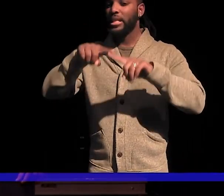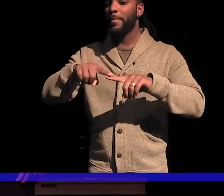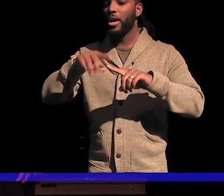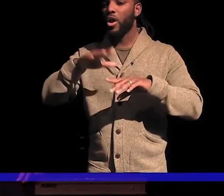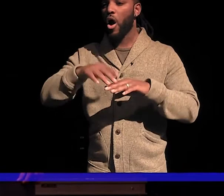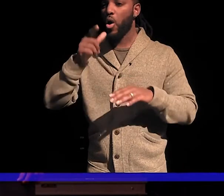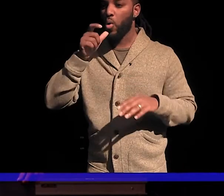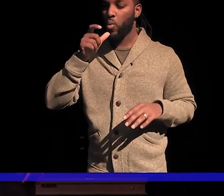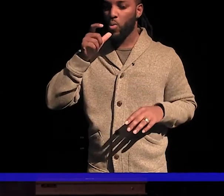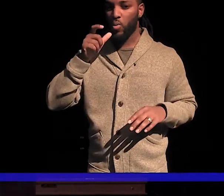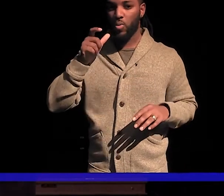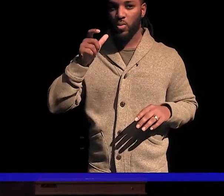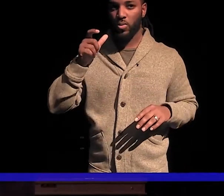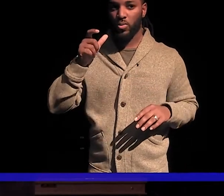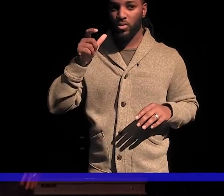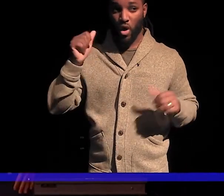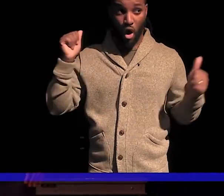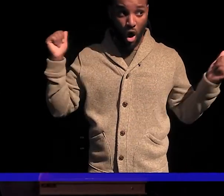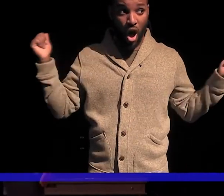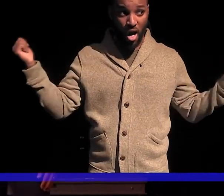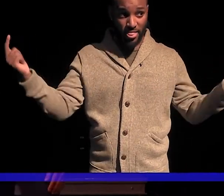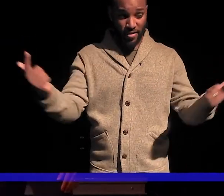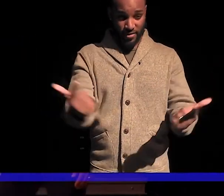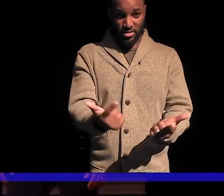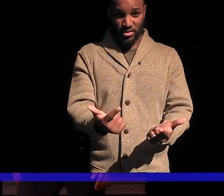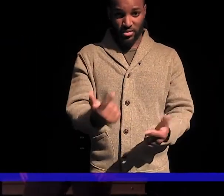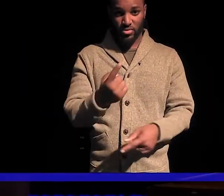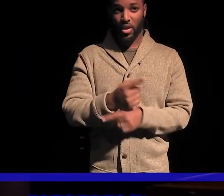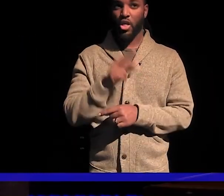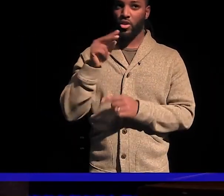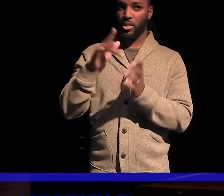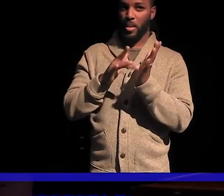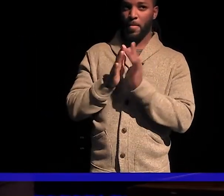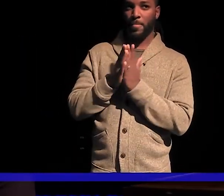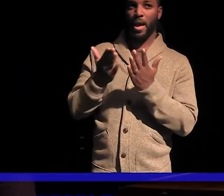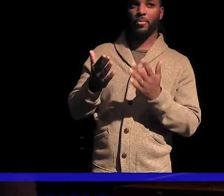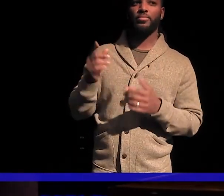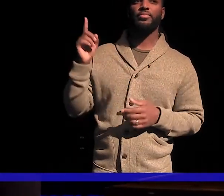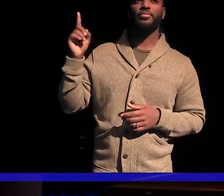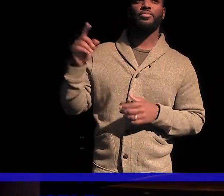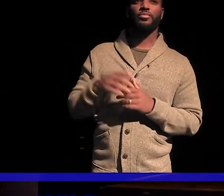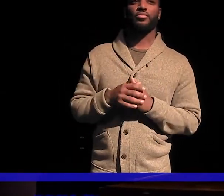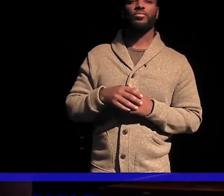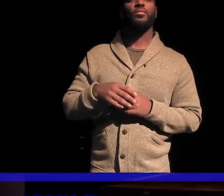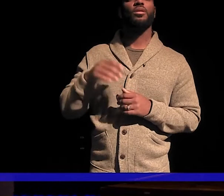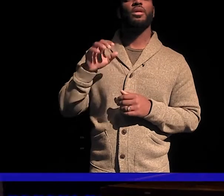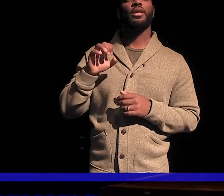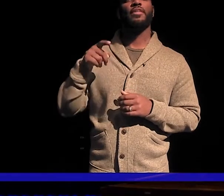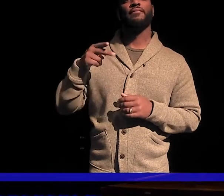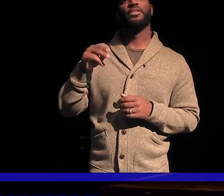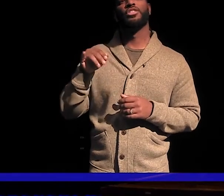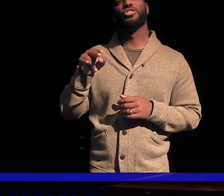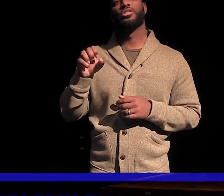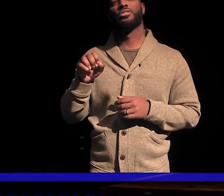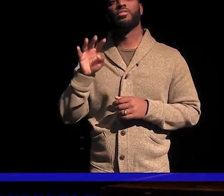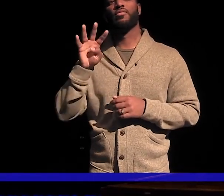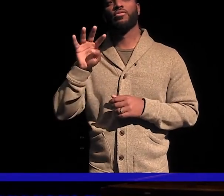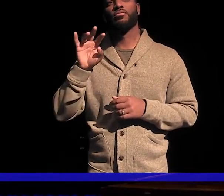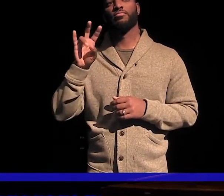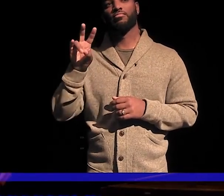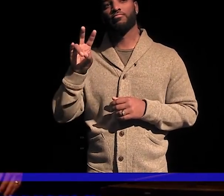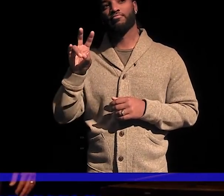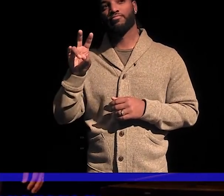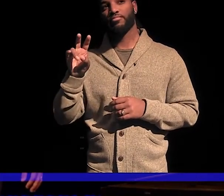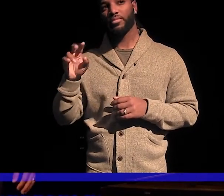whom? All of us. Look at what the Word of God says. He gave apostles, pastors, teachers, evangelists to equip